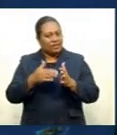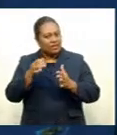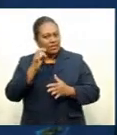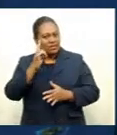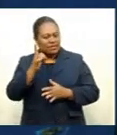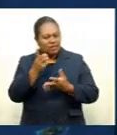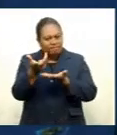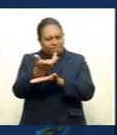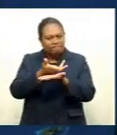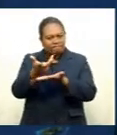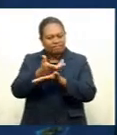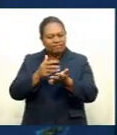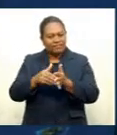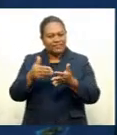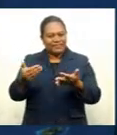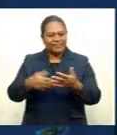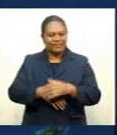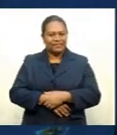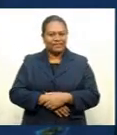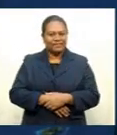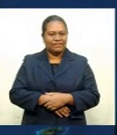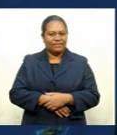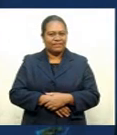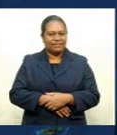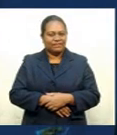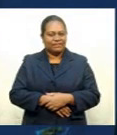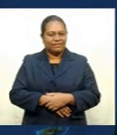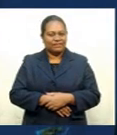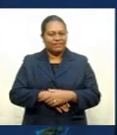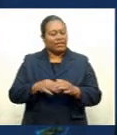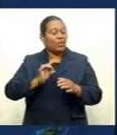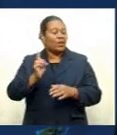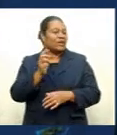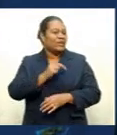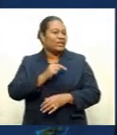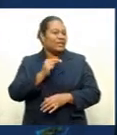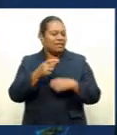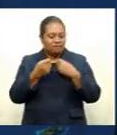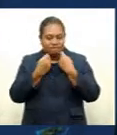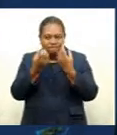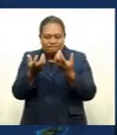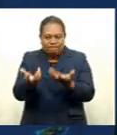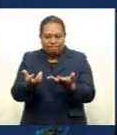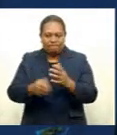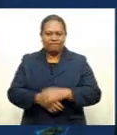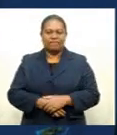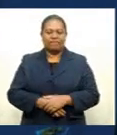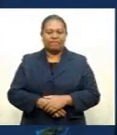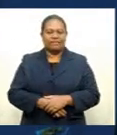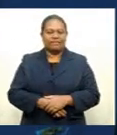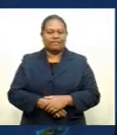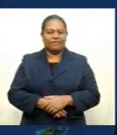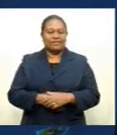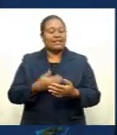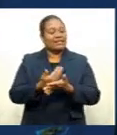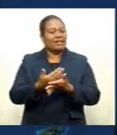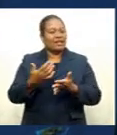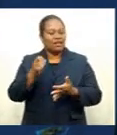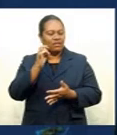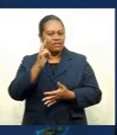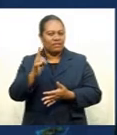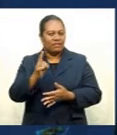conversation for us, because above all else, what we need to put forward right now, it's our human